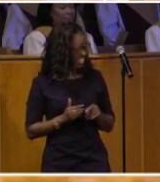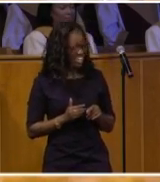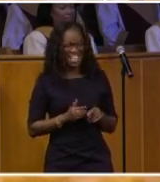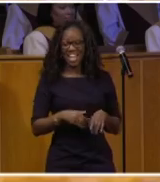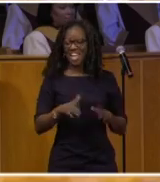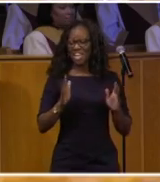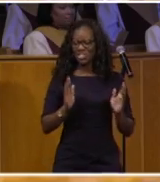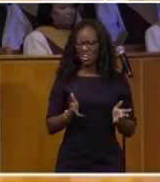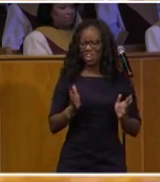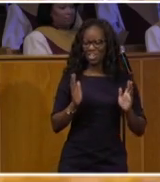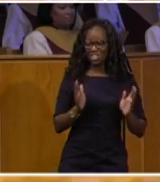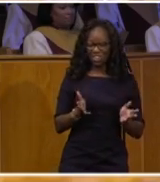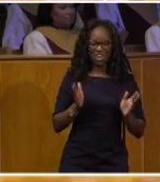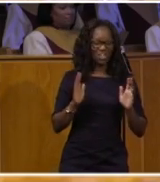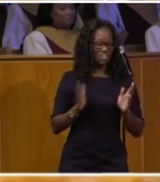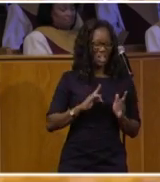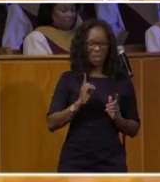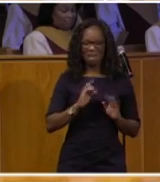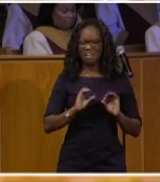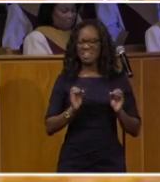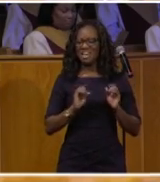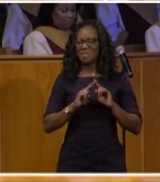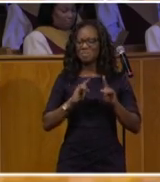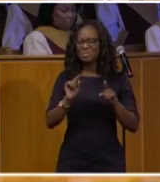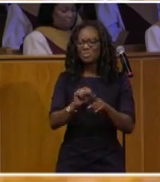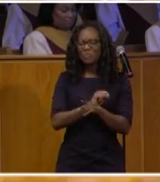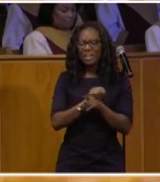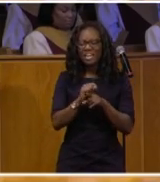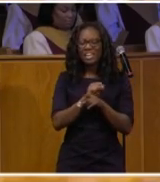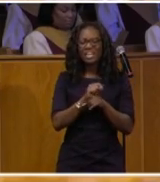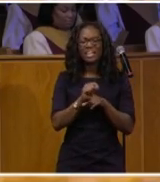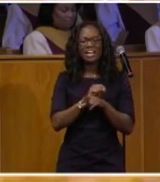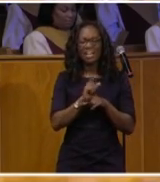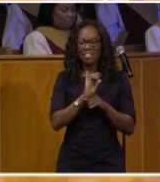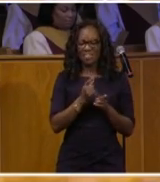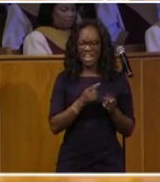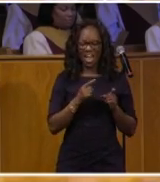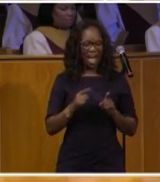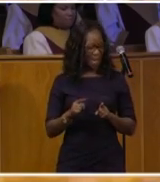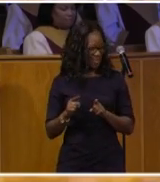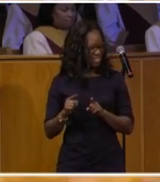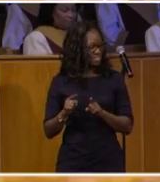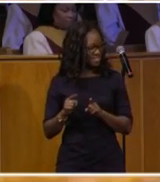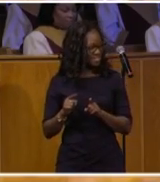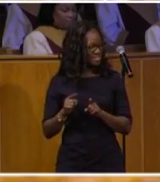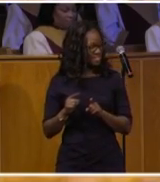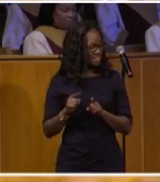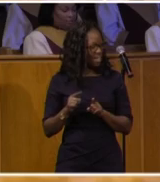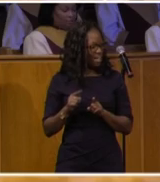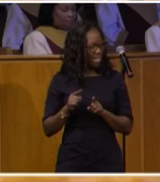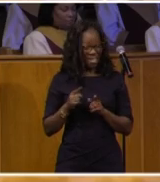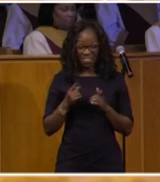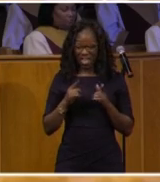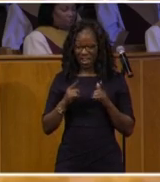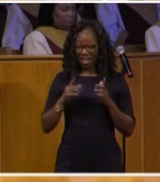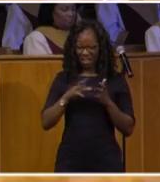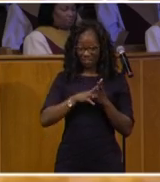and talk about nothing but the training that goes in and has gone